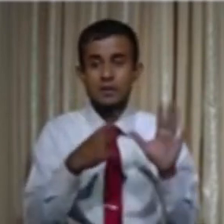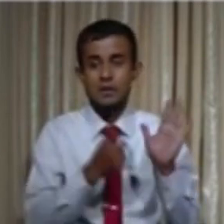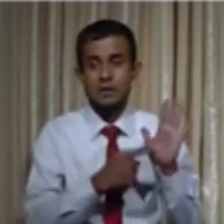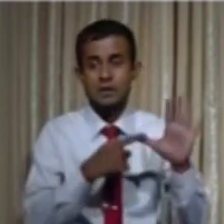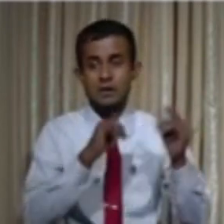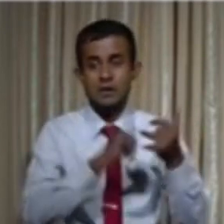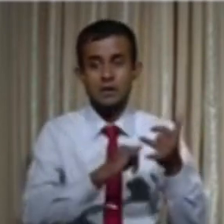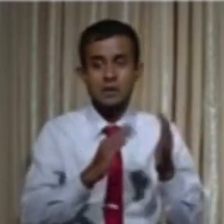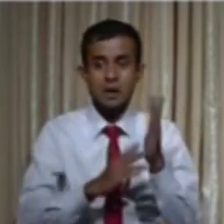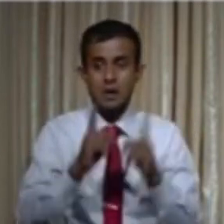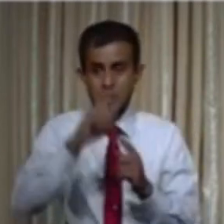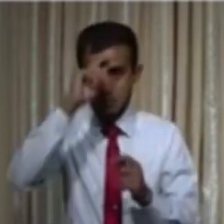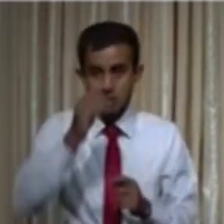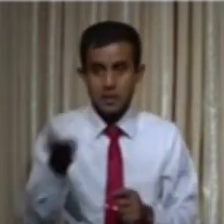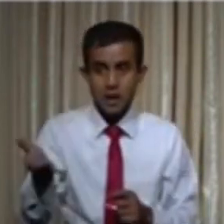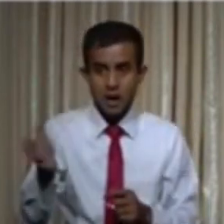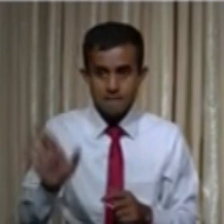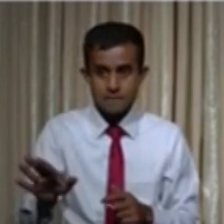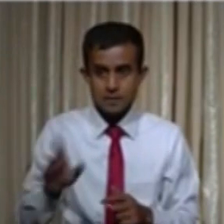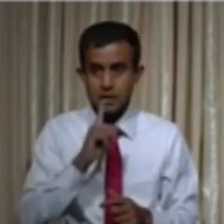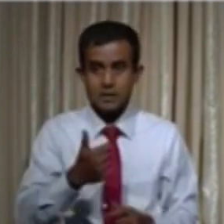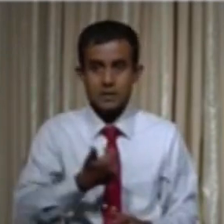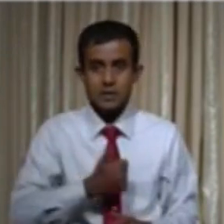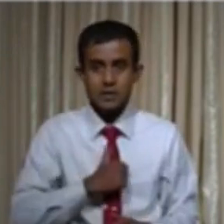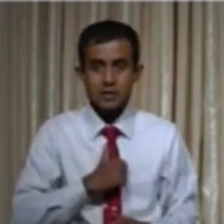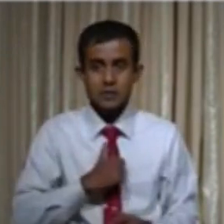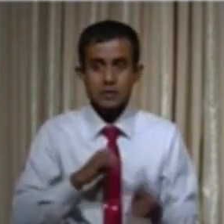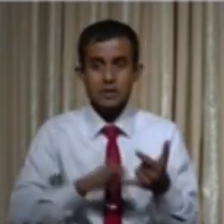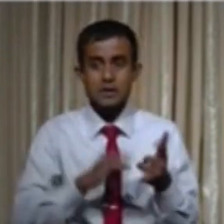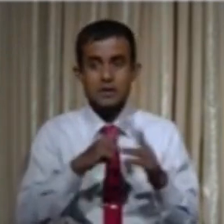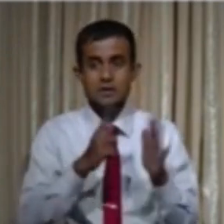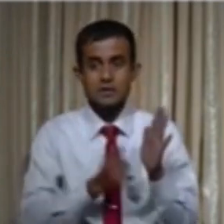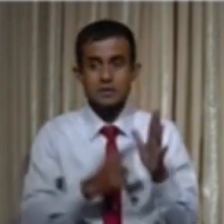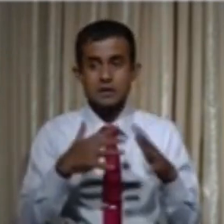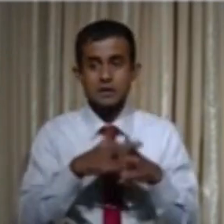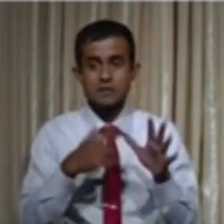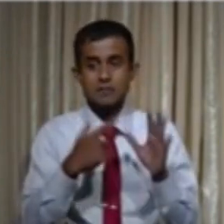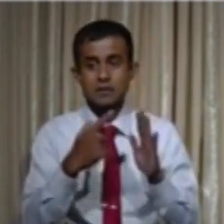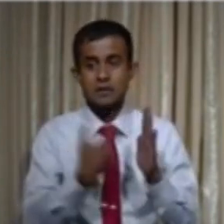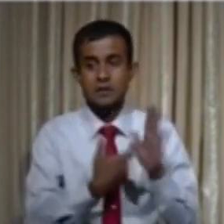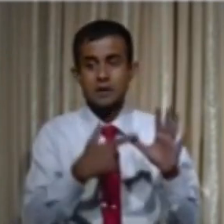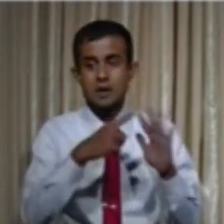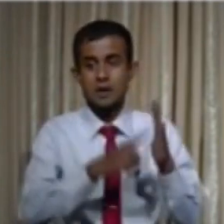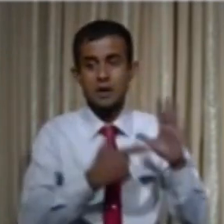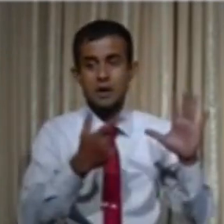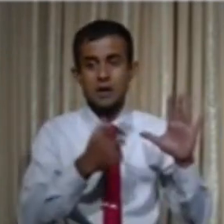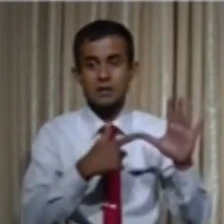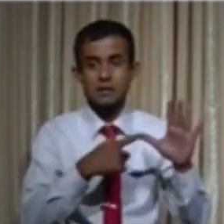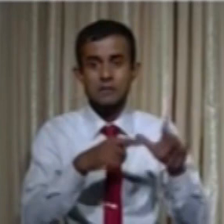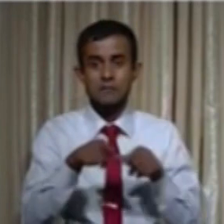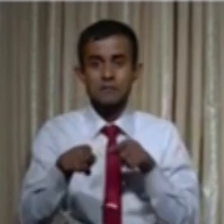my colleague Mr. Selvaraja Gajendran in the Consultative Committee meetings raised the issue of the Point Pedro post